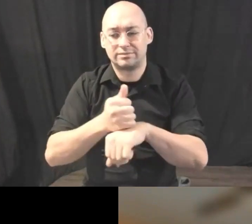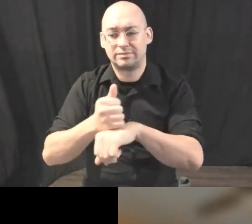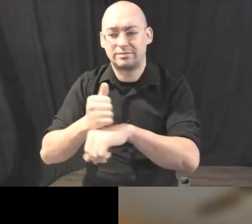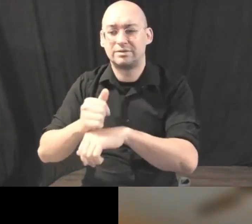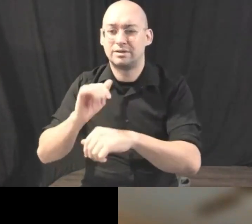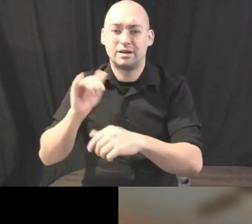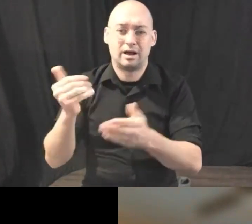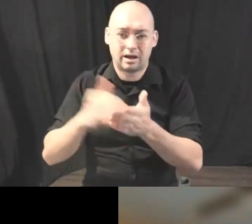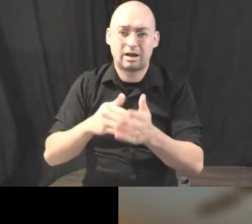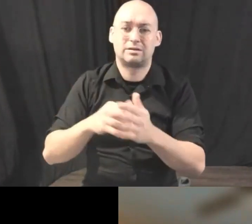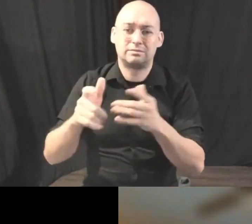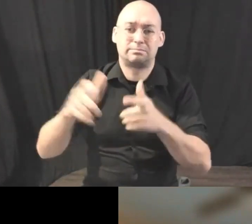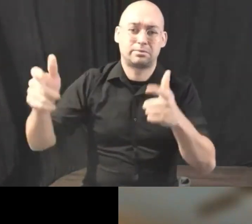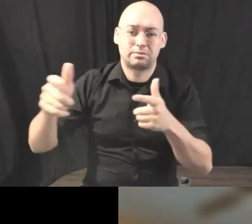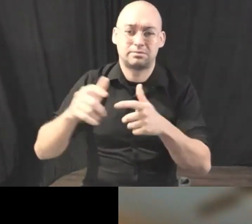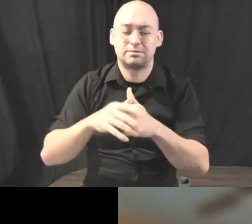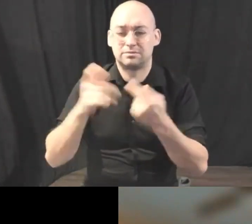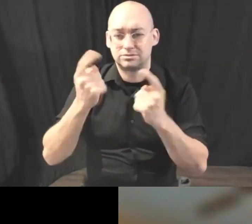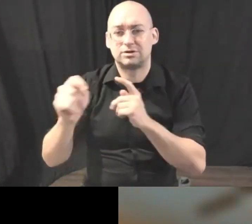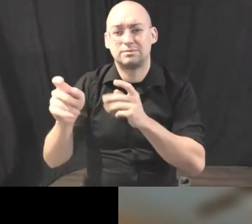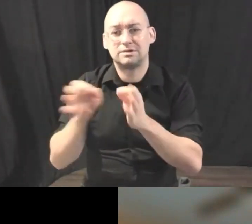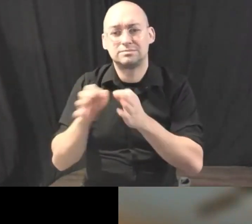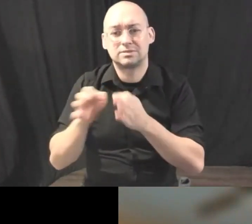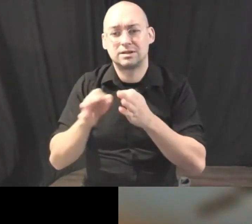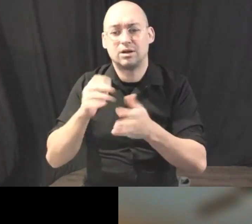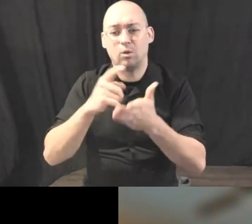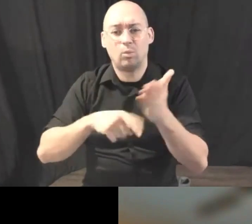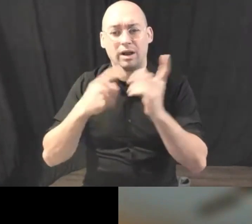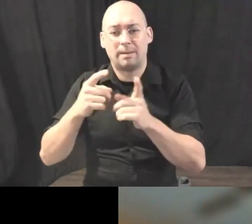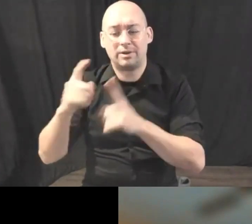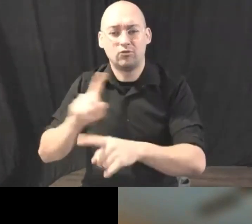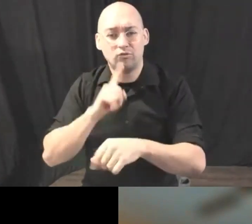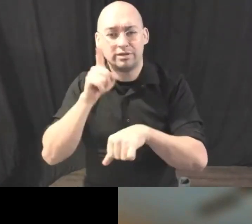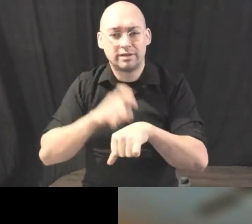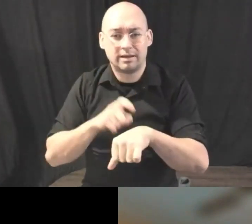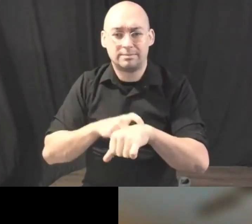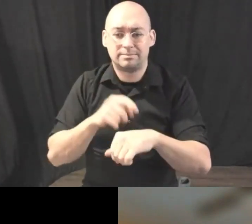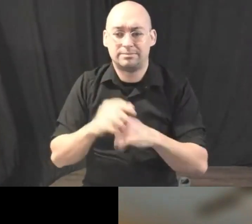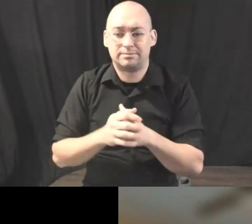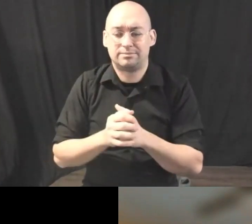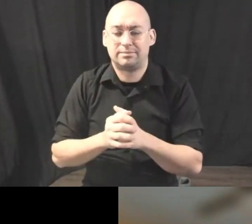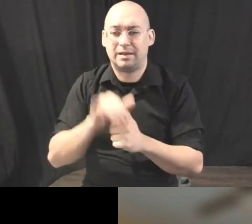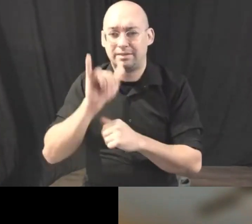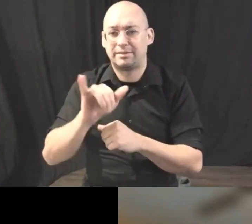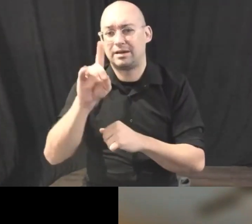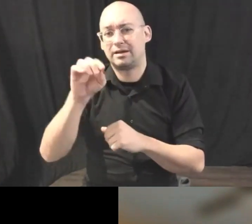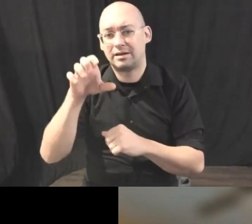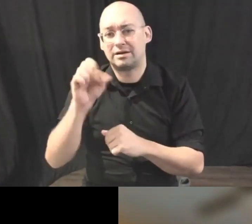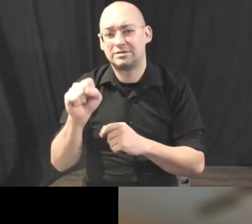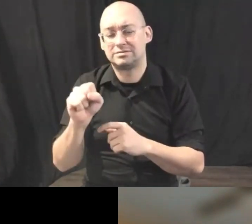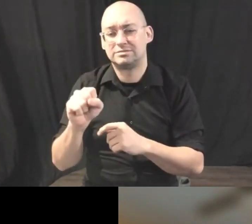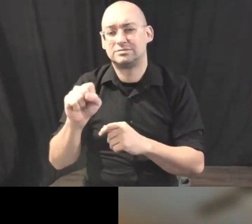trying to give you a sense of kind of what was happening in real time. And so I think that does